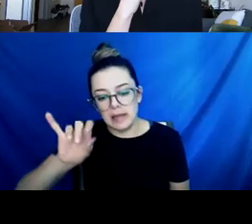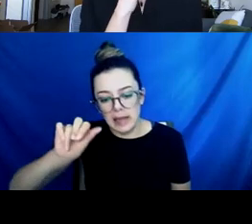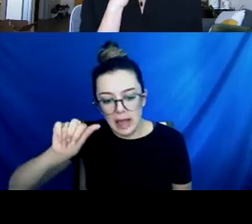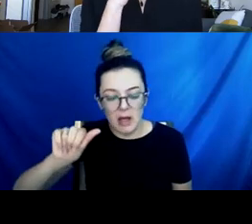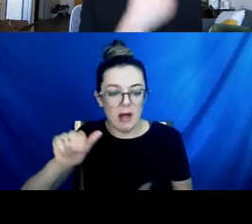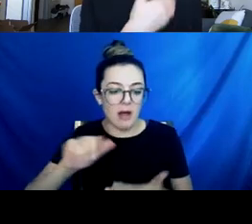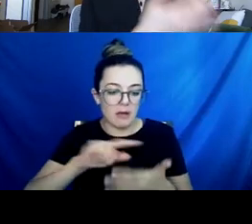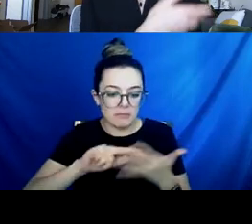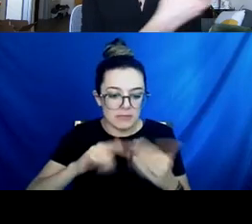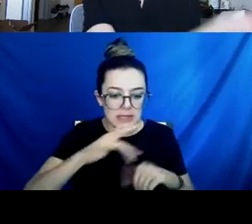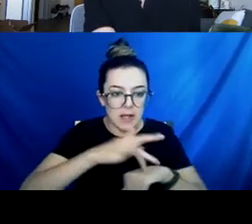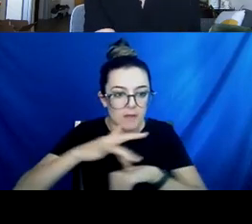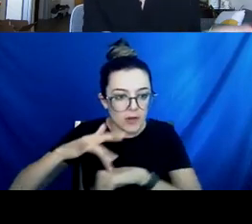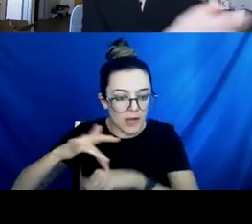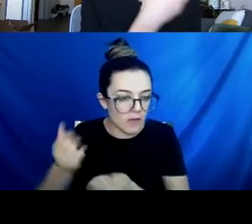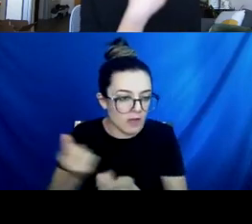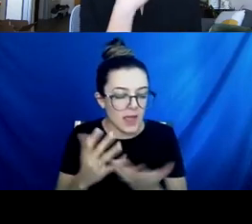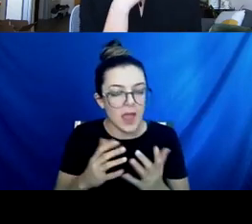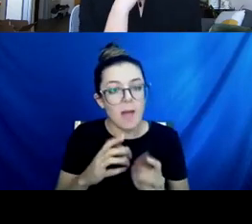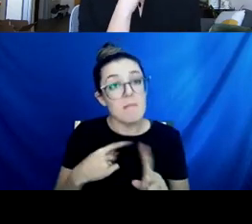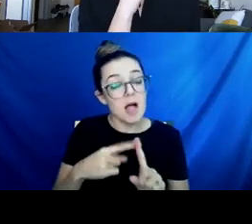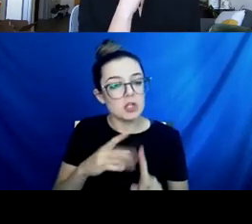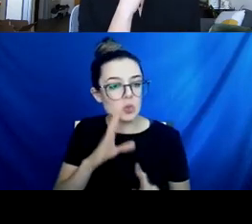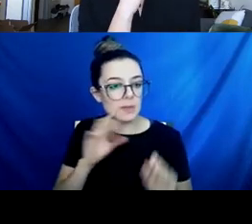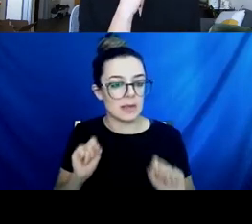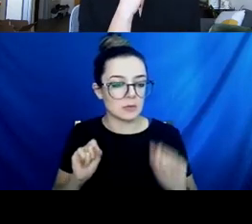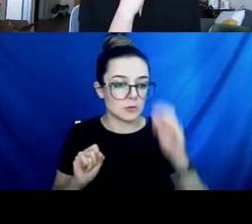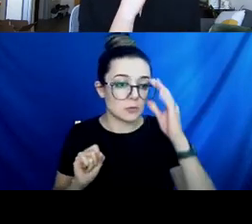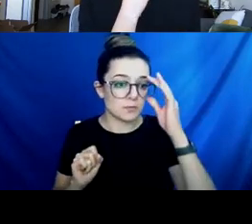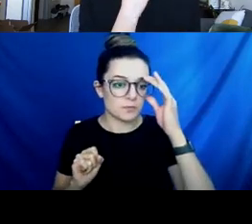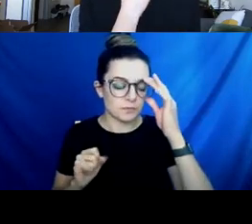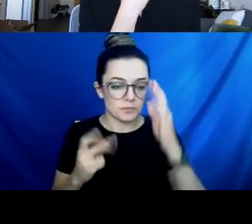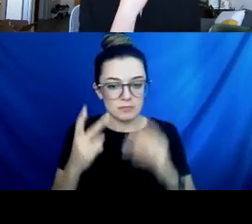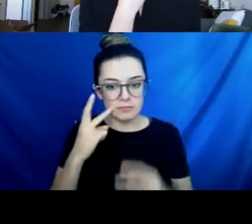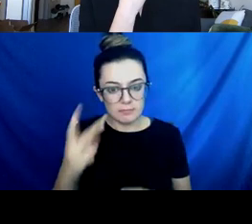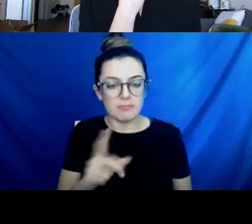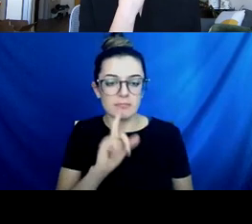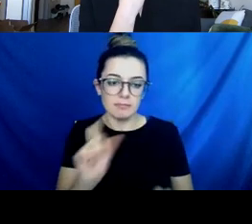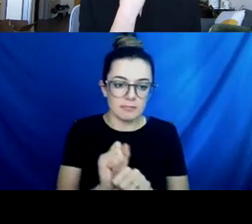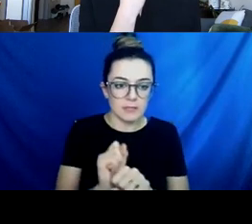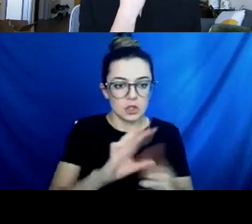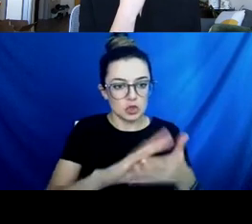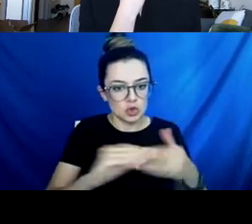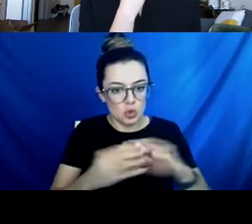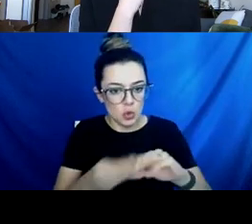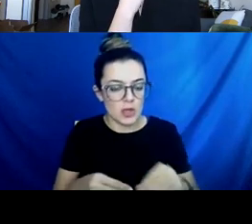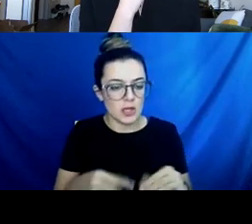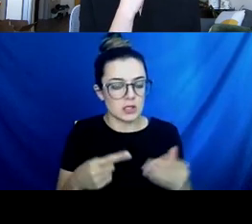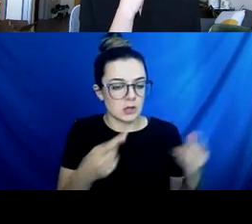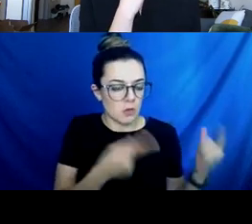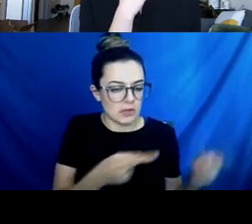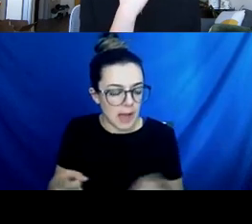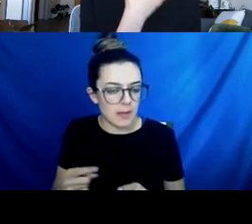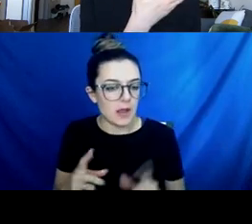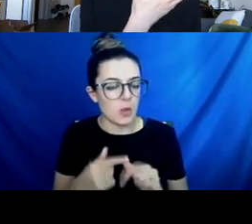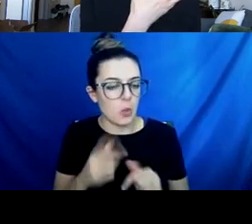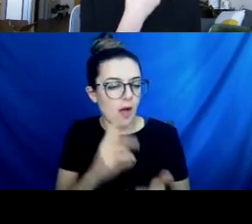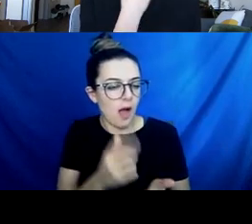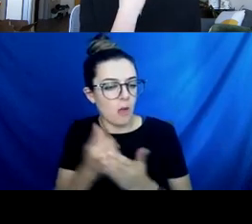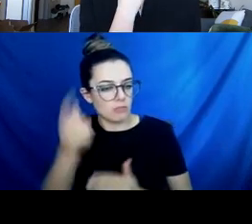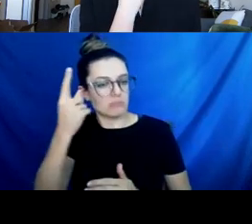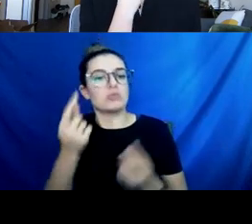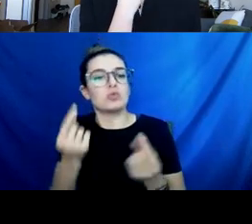great firsthand stories being told. And that will help broaden your ideas of what you should do and what you can do. But just know that there's likely